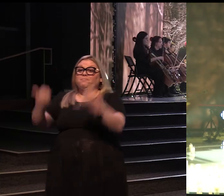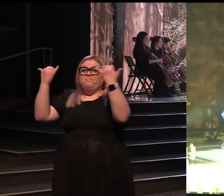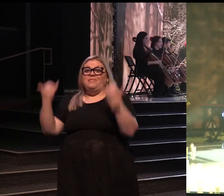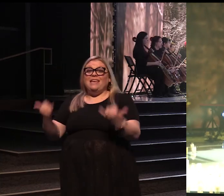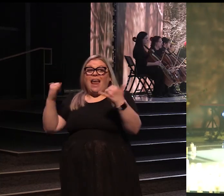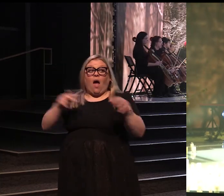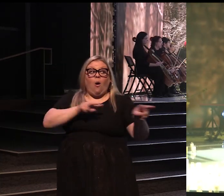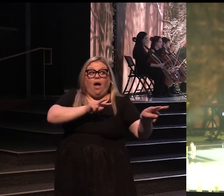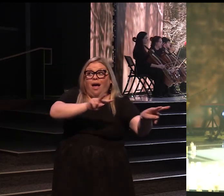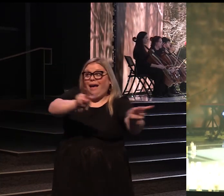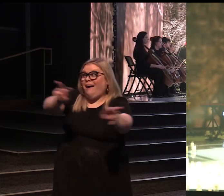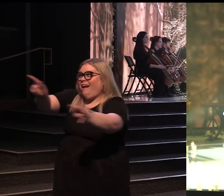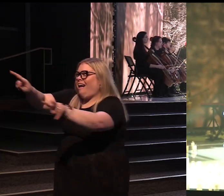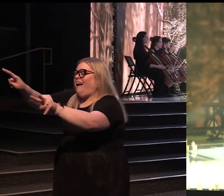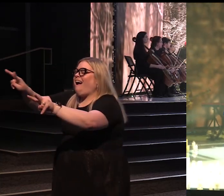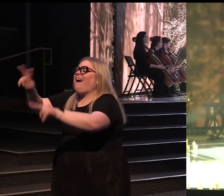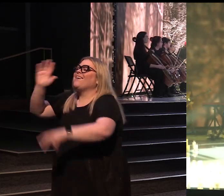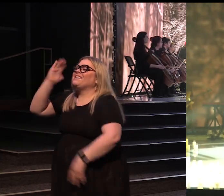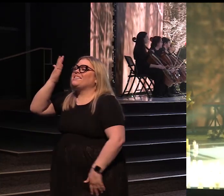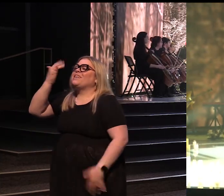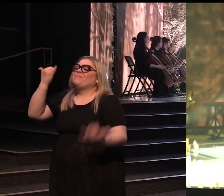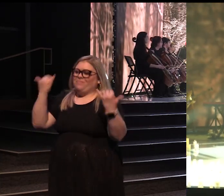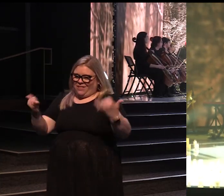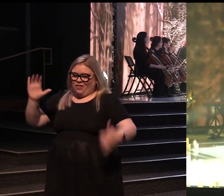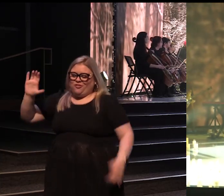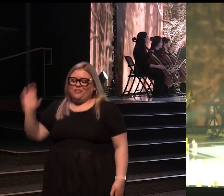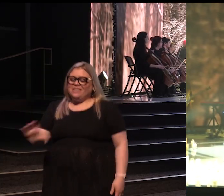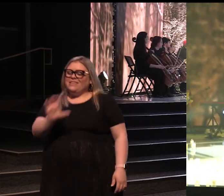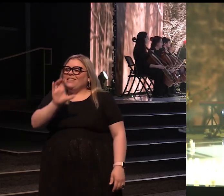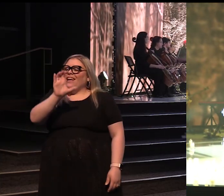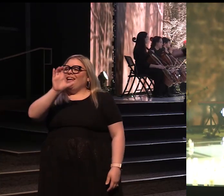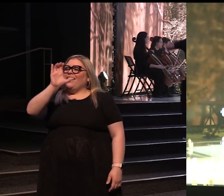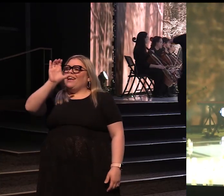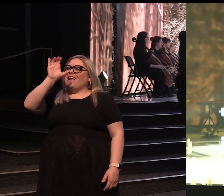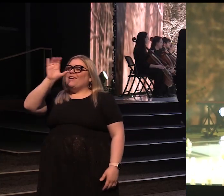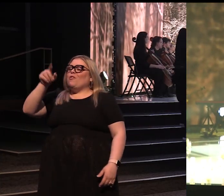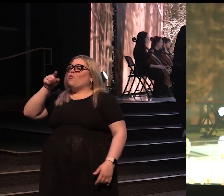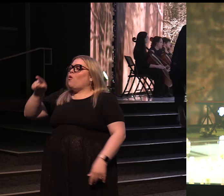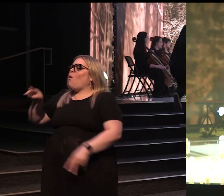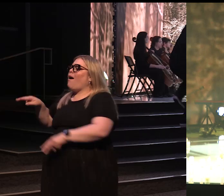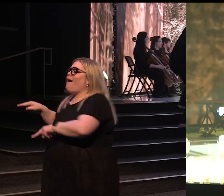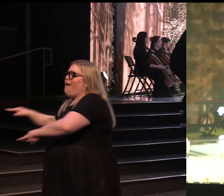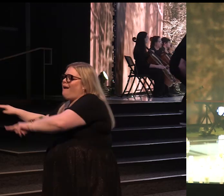It's beginning to look a lot like Christmas